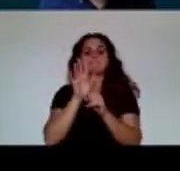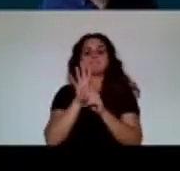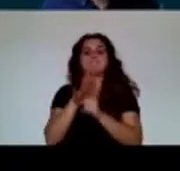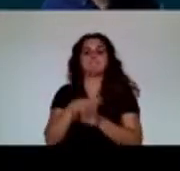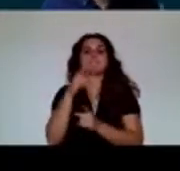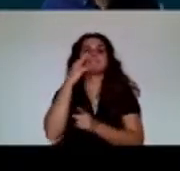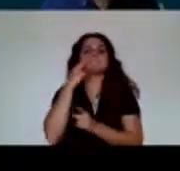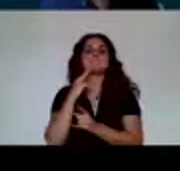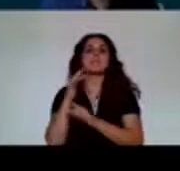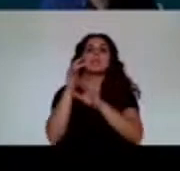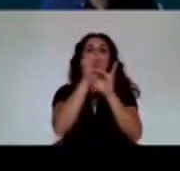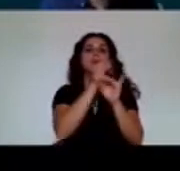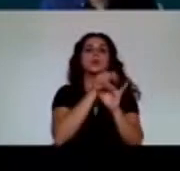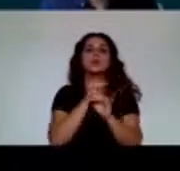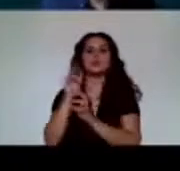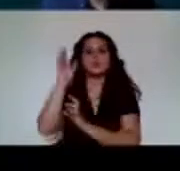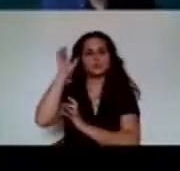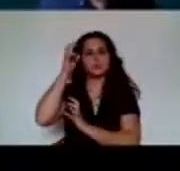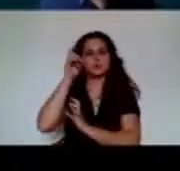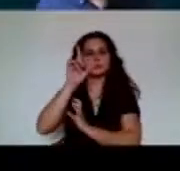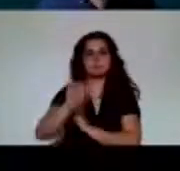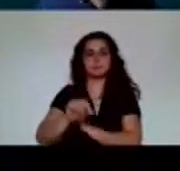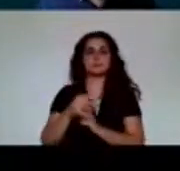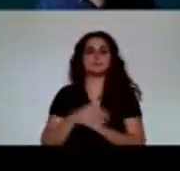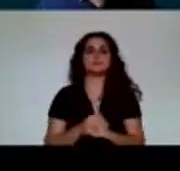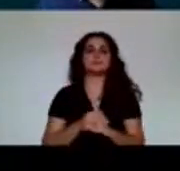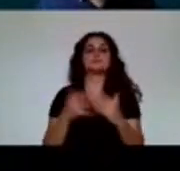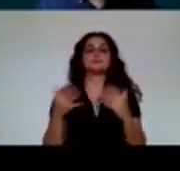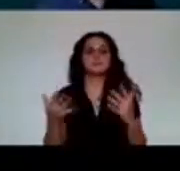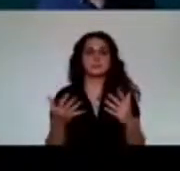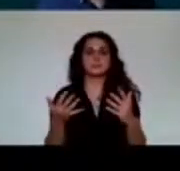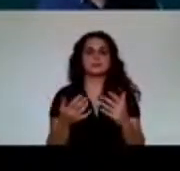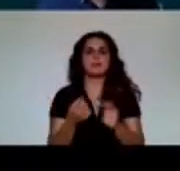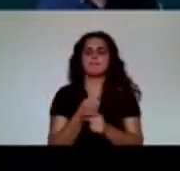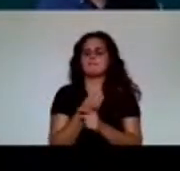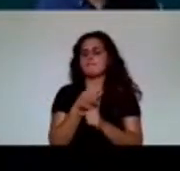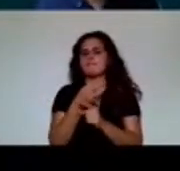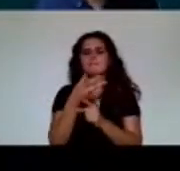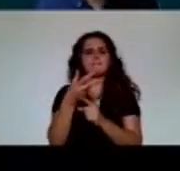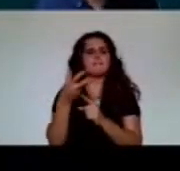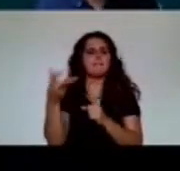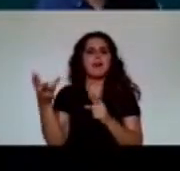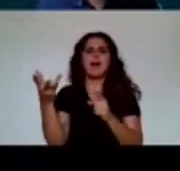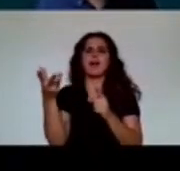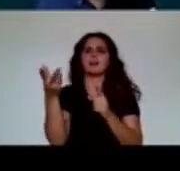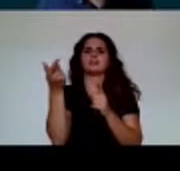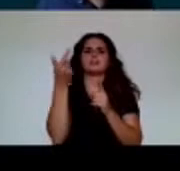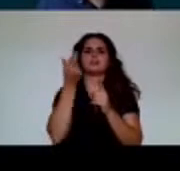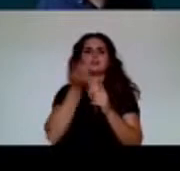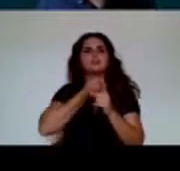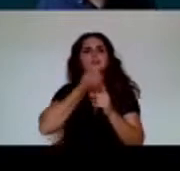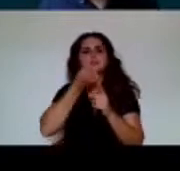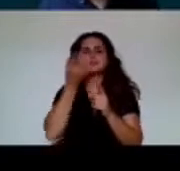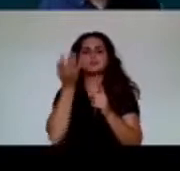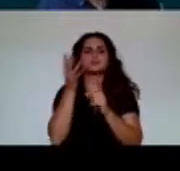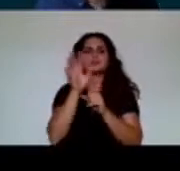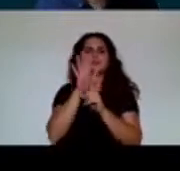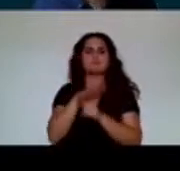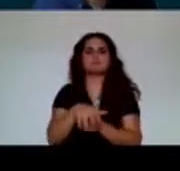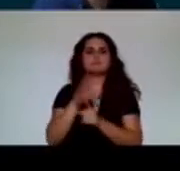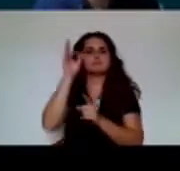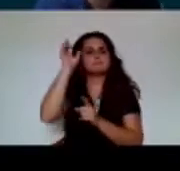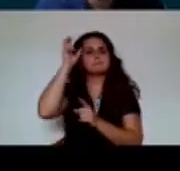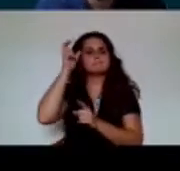also other related concepts. So there are many definitions for racism. This is just one by Dovidio